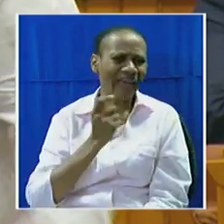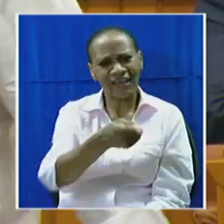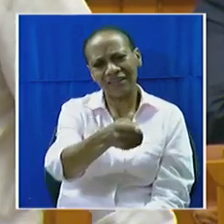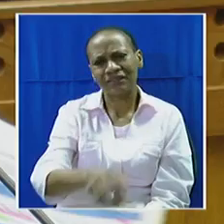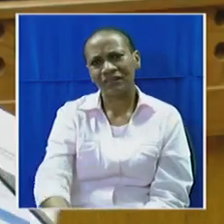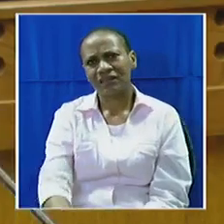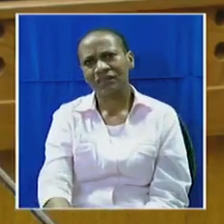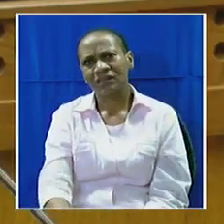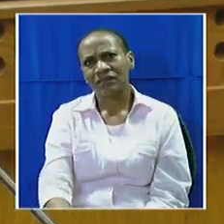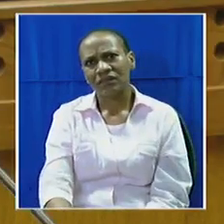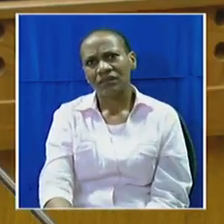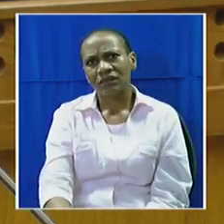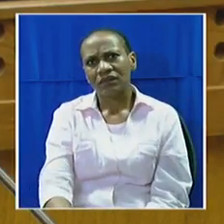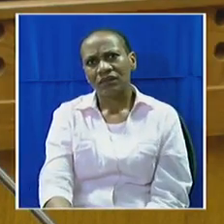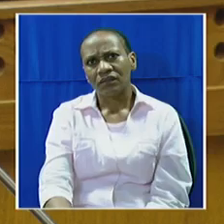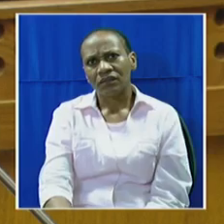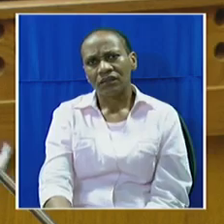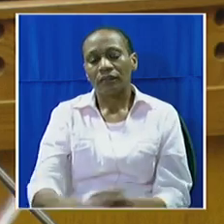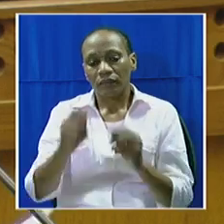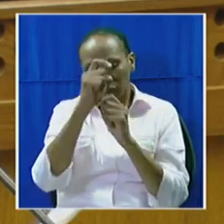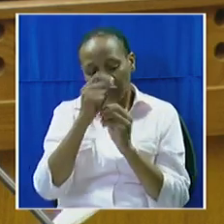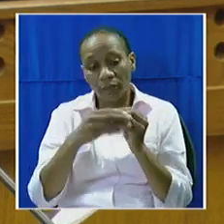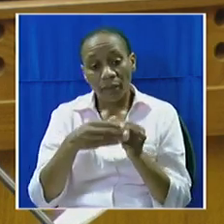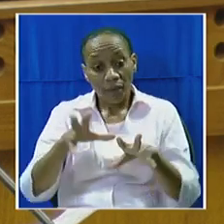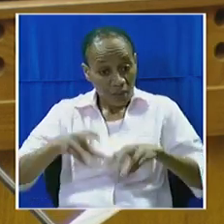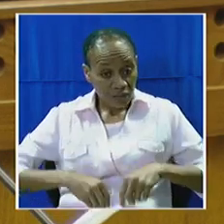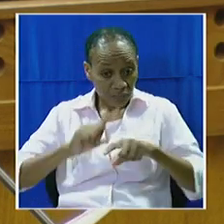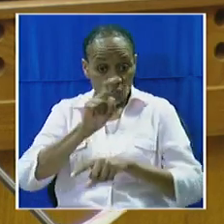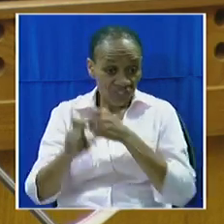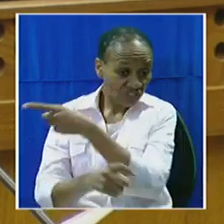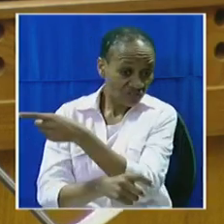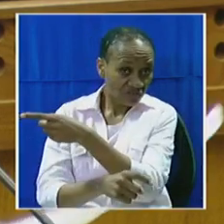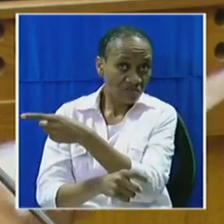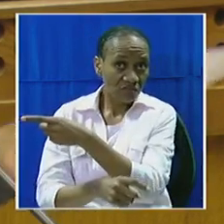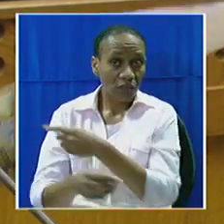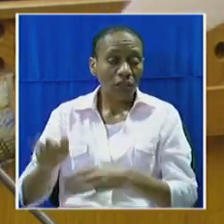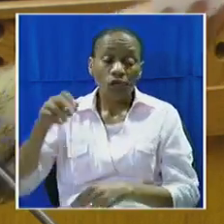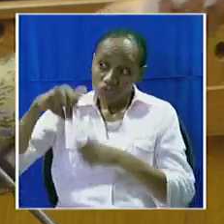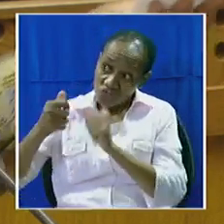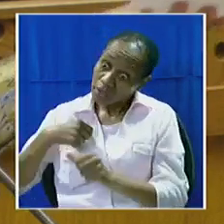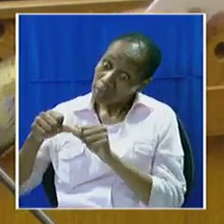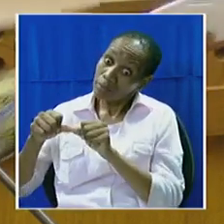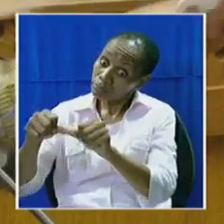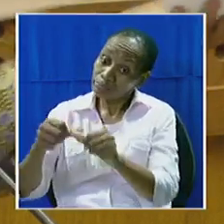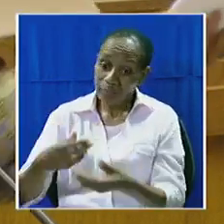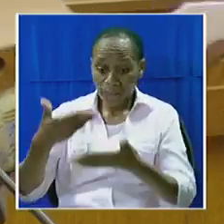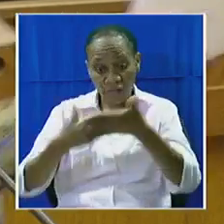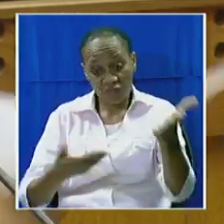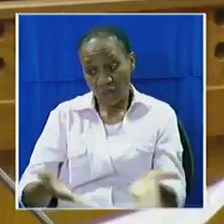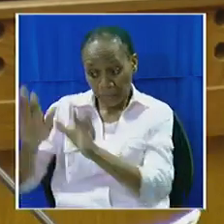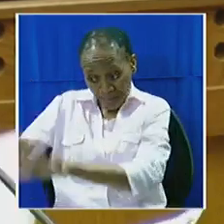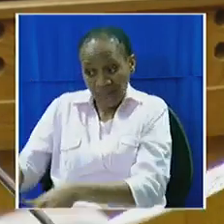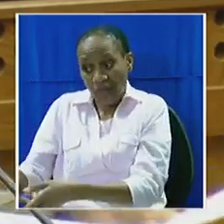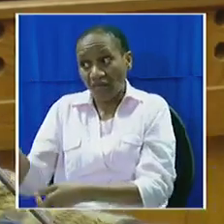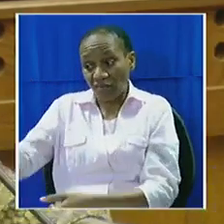untruths? Honorable Hotline, would you take a question? Chair, I'm going to leave this with you for ease of